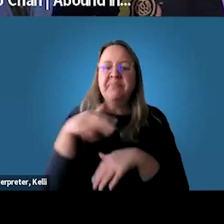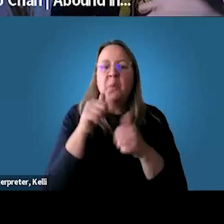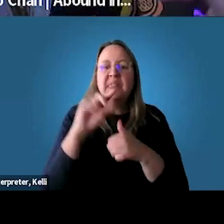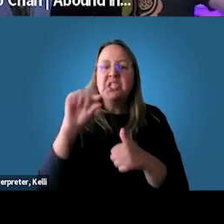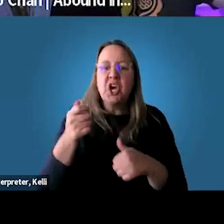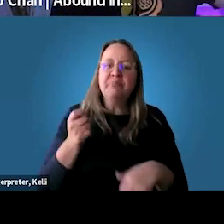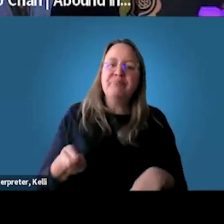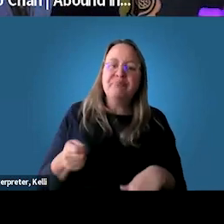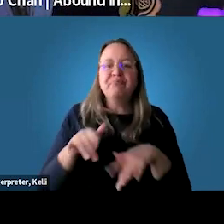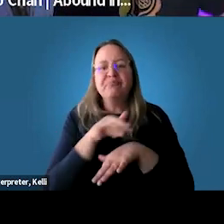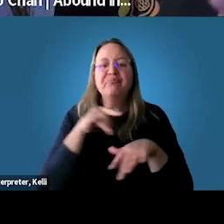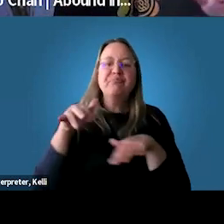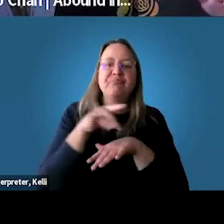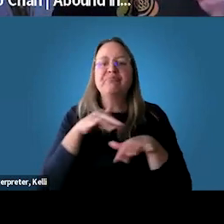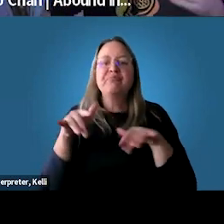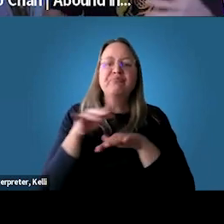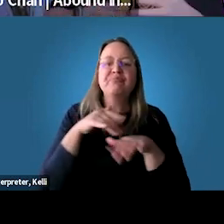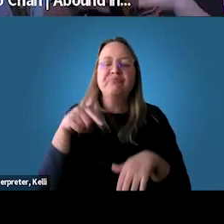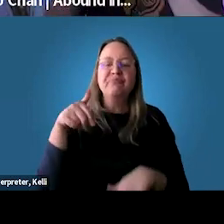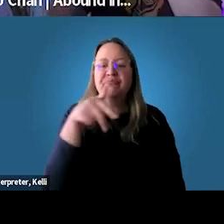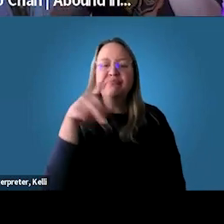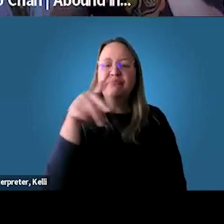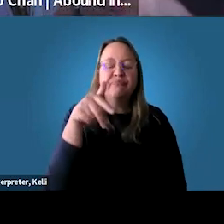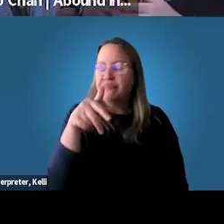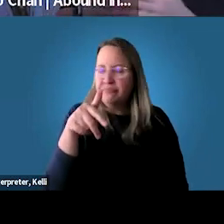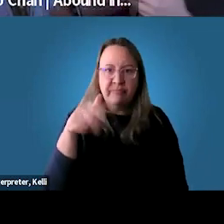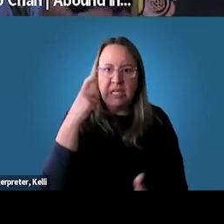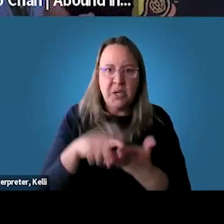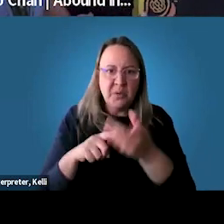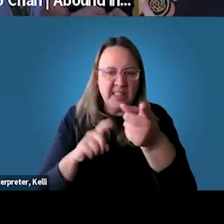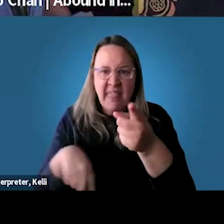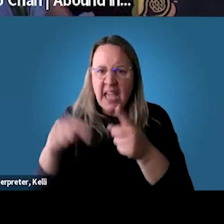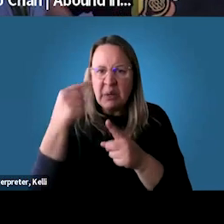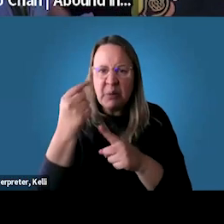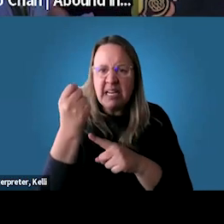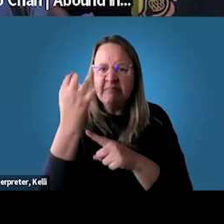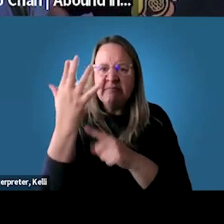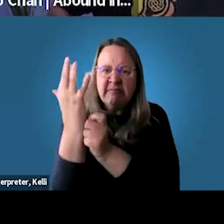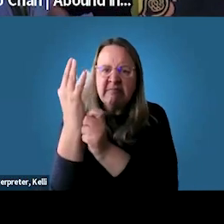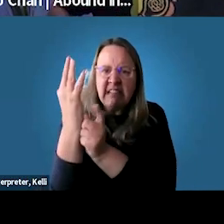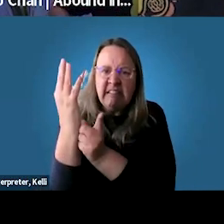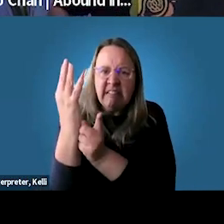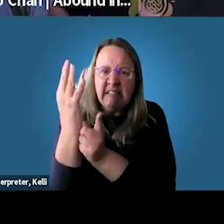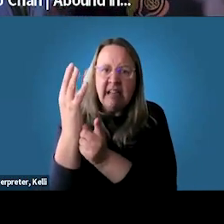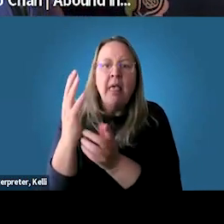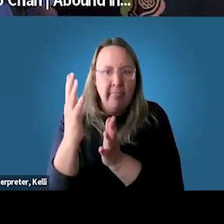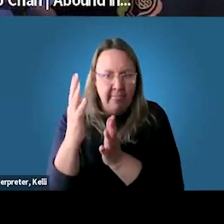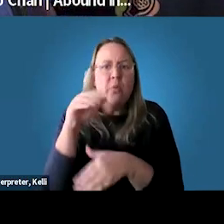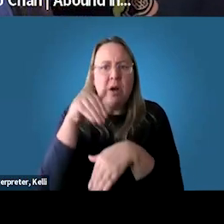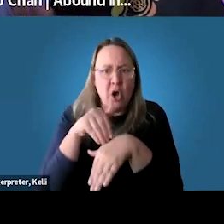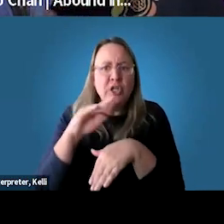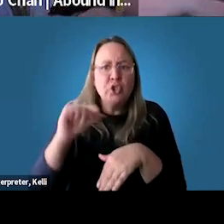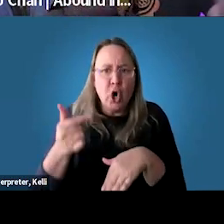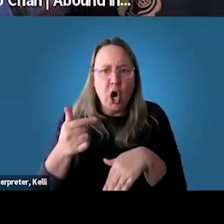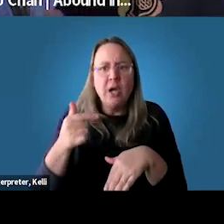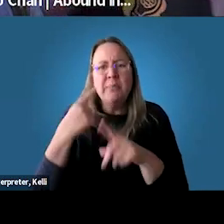him. He goes for a walk in the woods, and then he finds those cockleburs on his pants and his dog's fur. Which, this